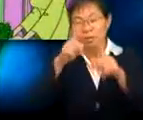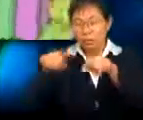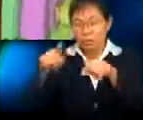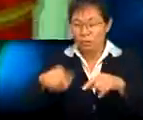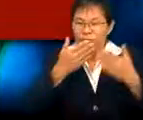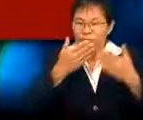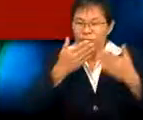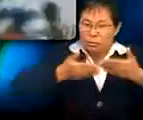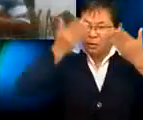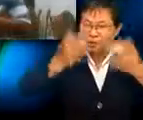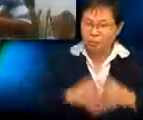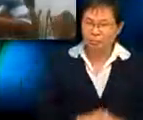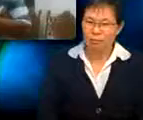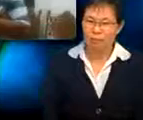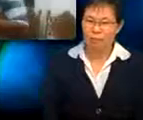smells?